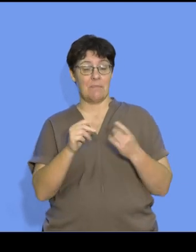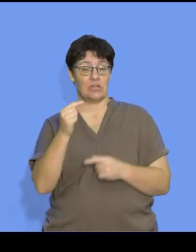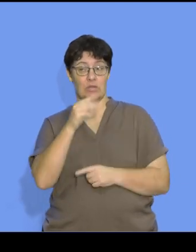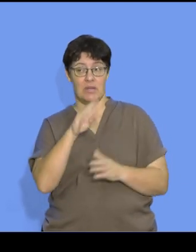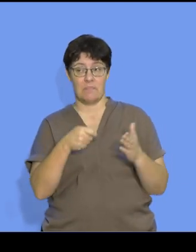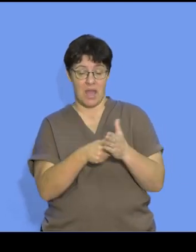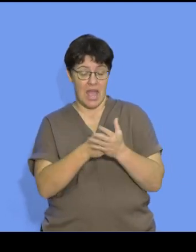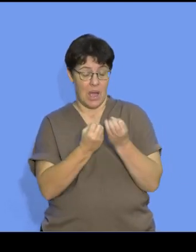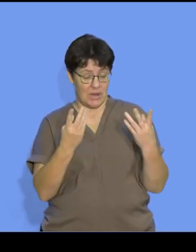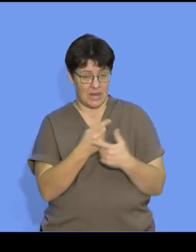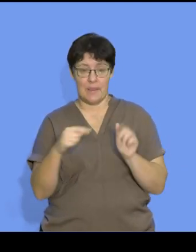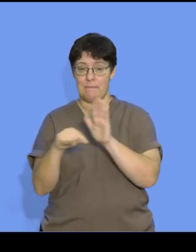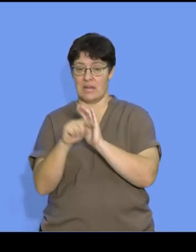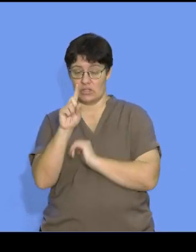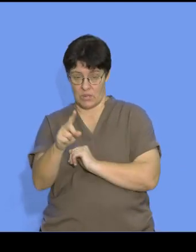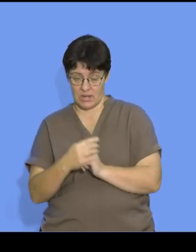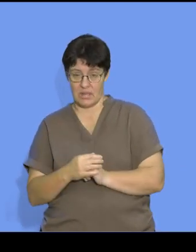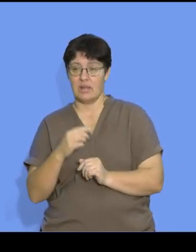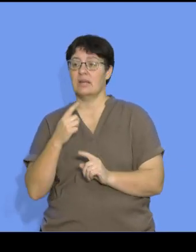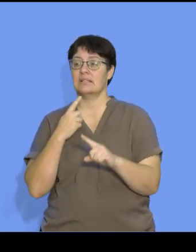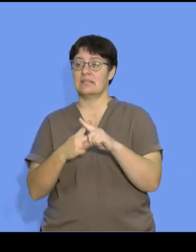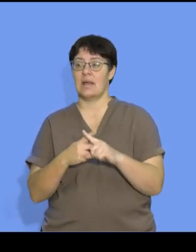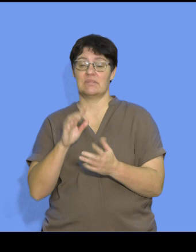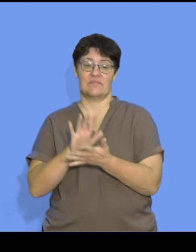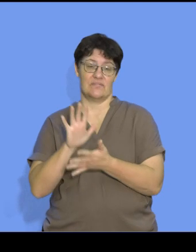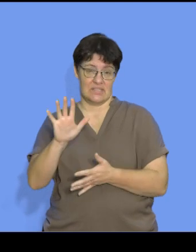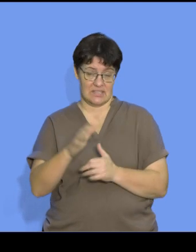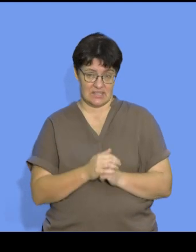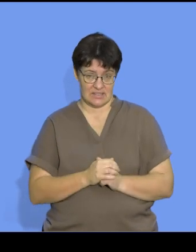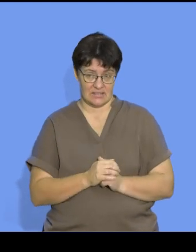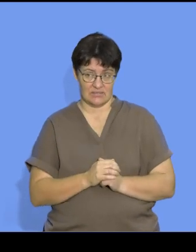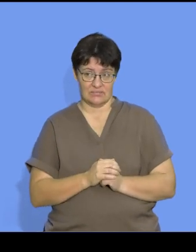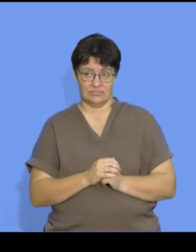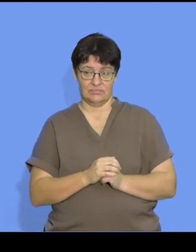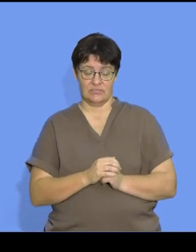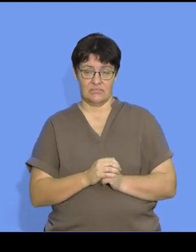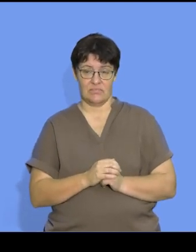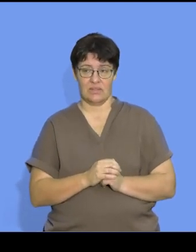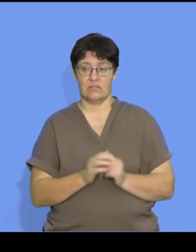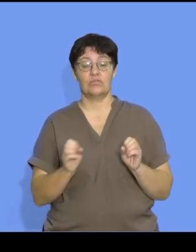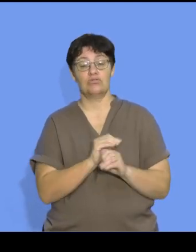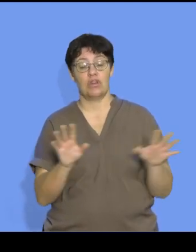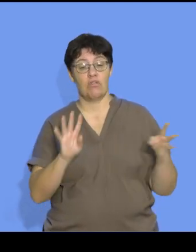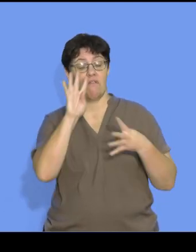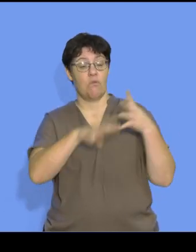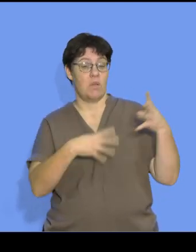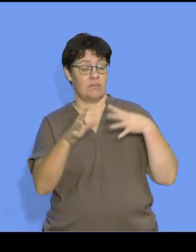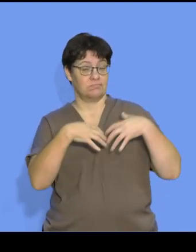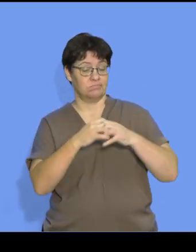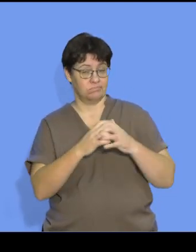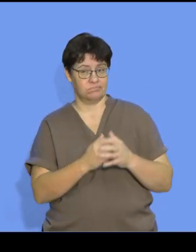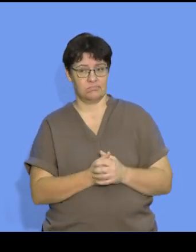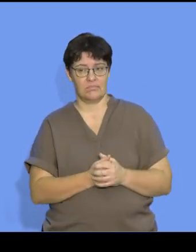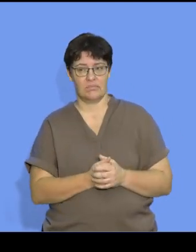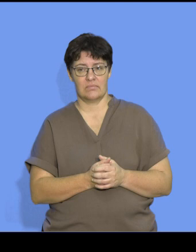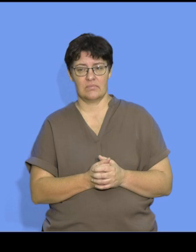minus 1 times 15. So to determine the general formula, we